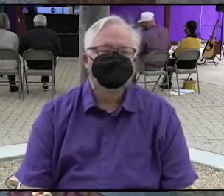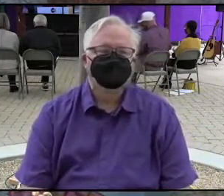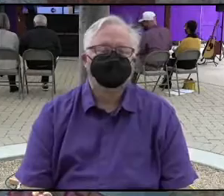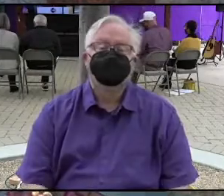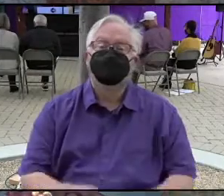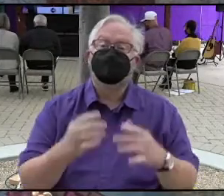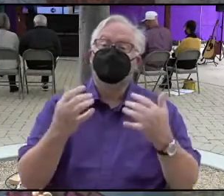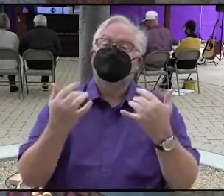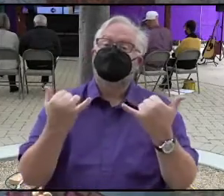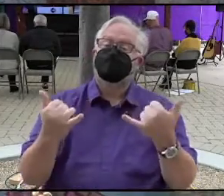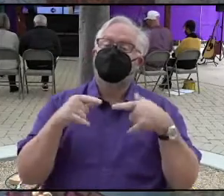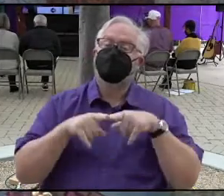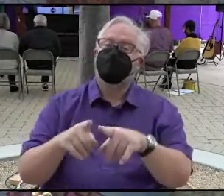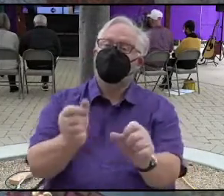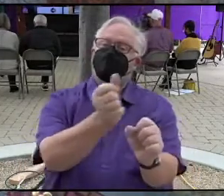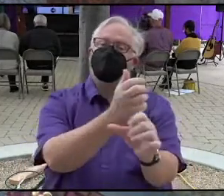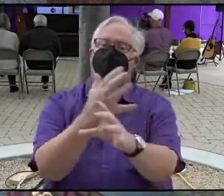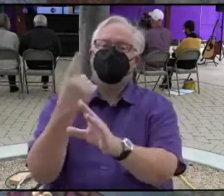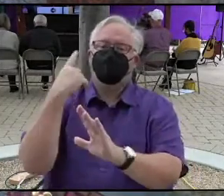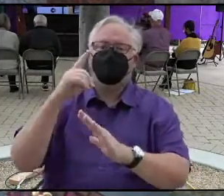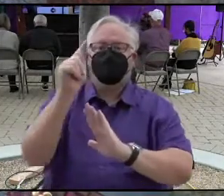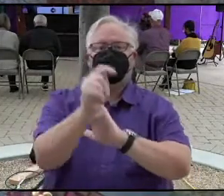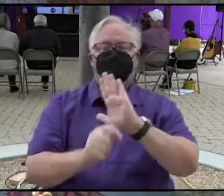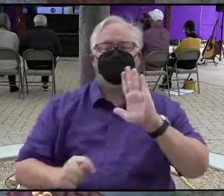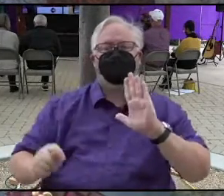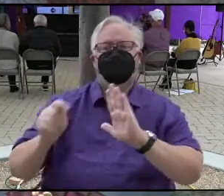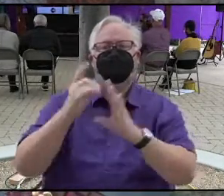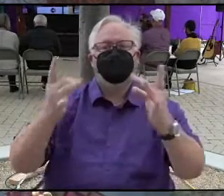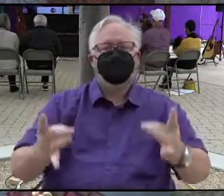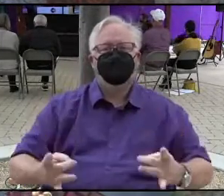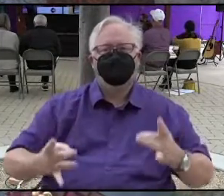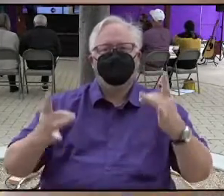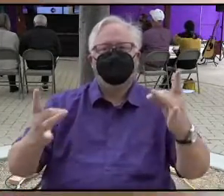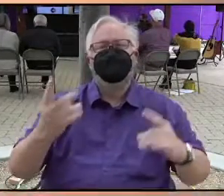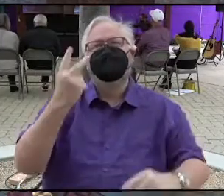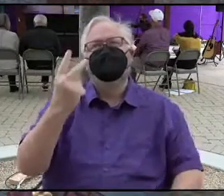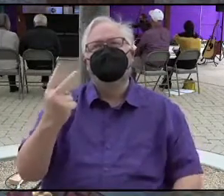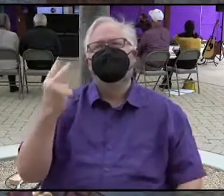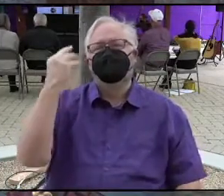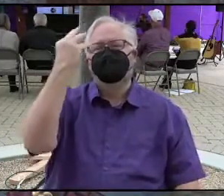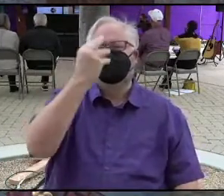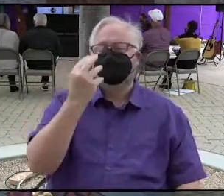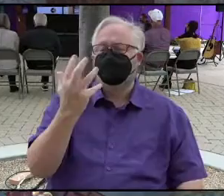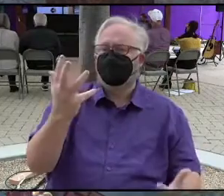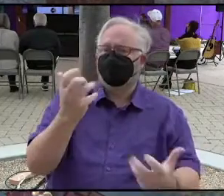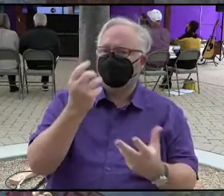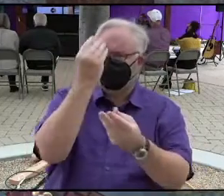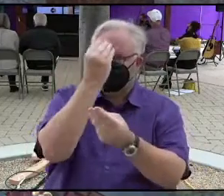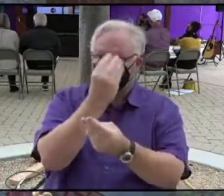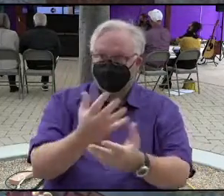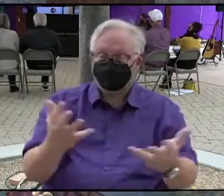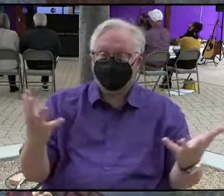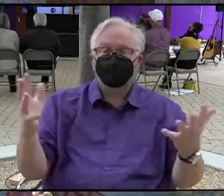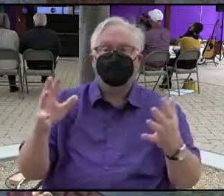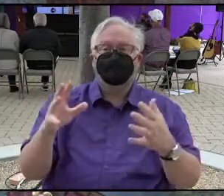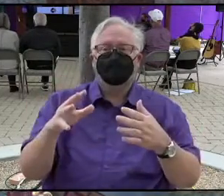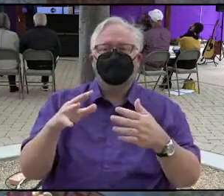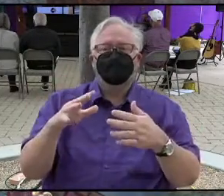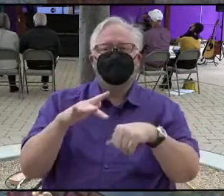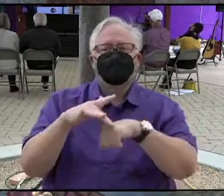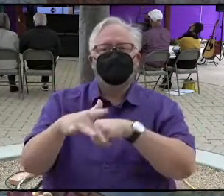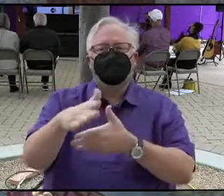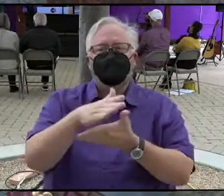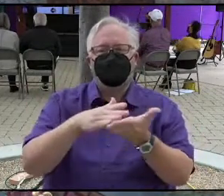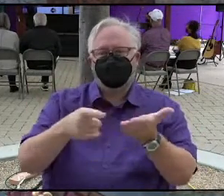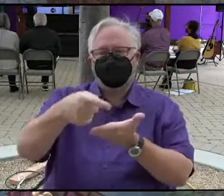As we prepare for a time of meditation and reflection, I want to let you know that early next week, some